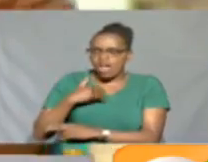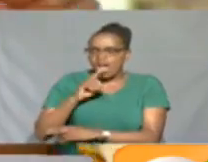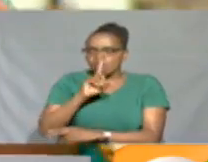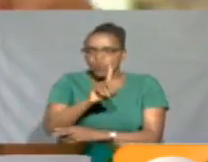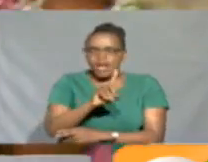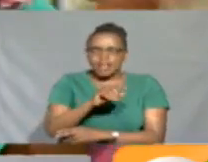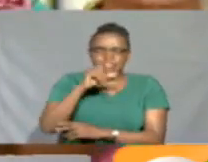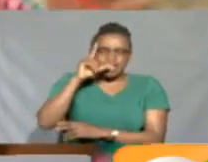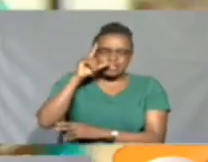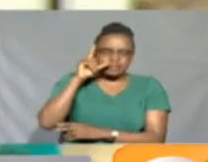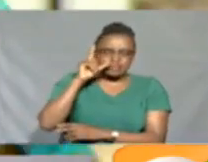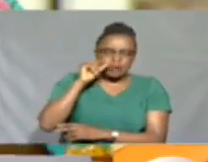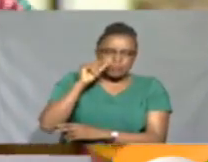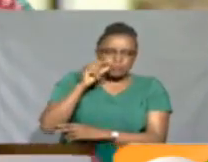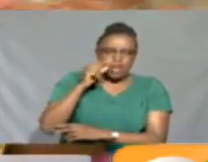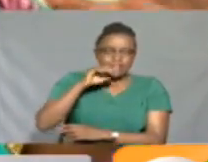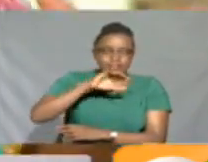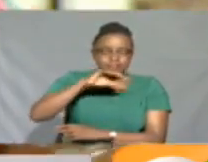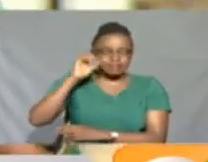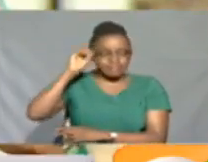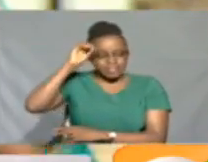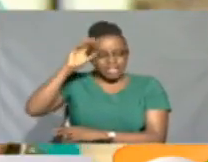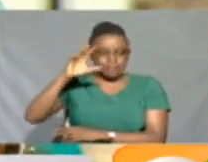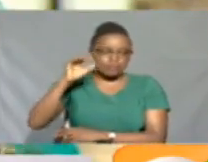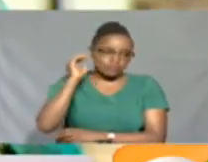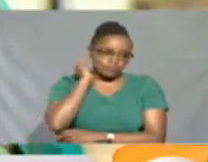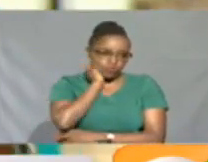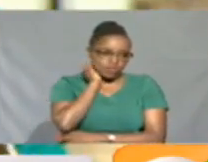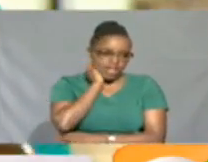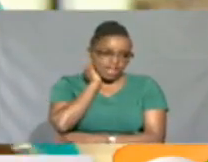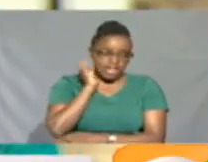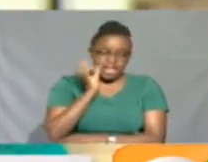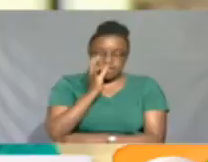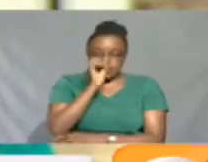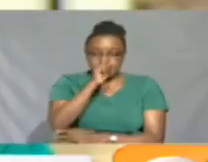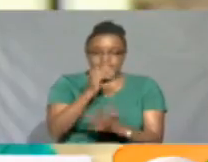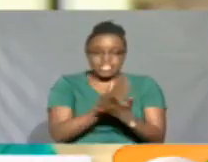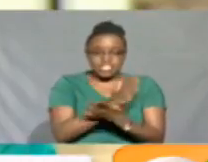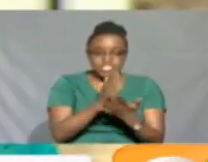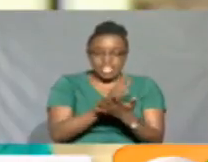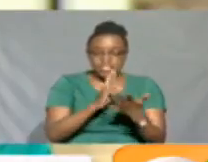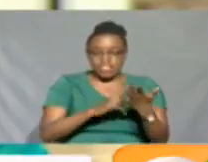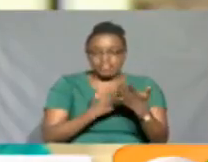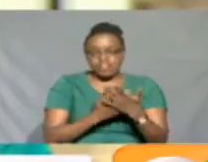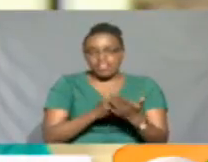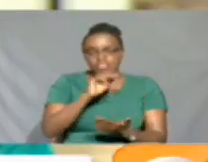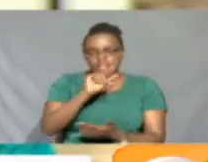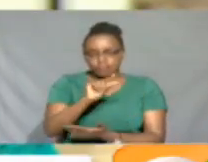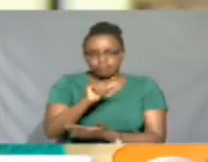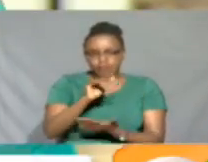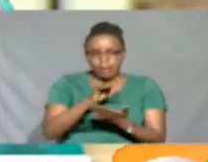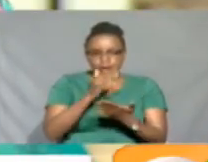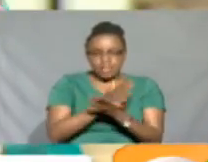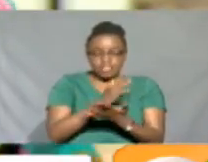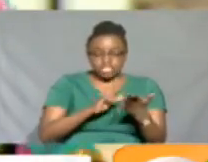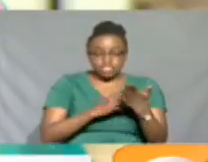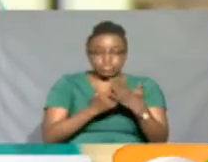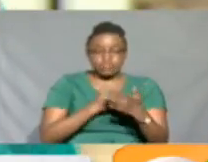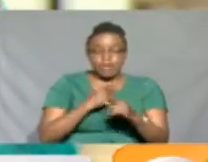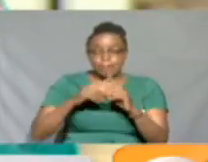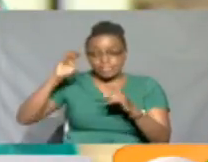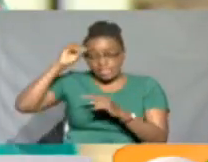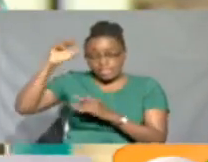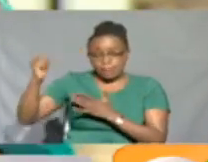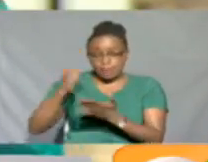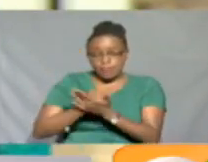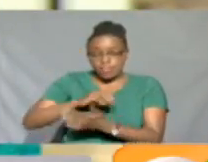Kiambu, and Nyeri, then that means those three counties, we can be able to share the resources, the minimal resource that we have. But if Kiambu have to